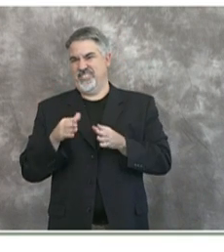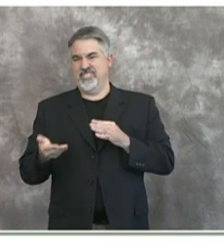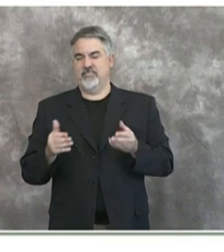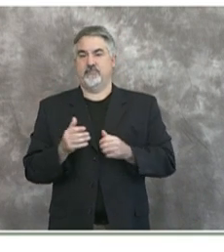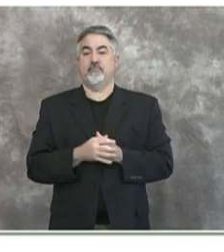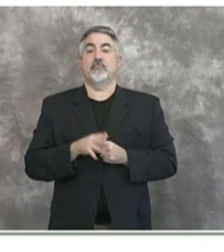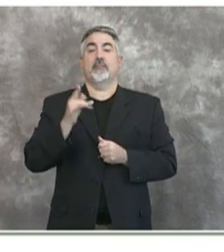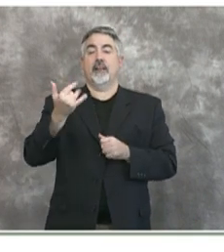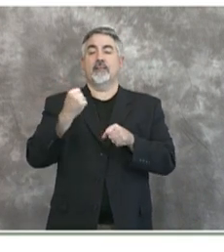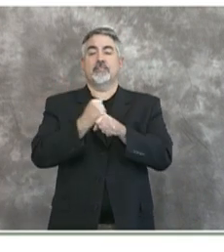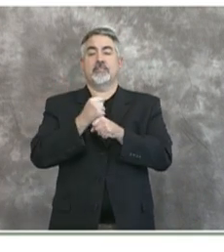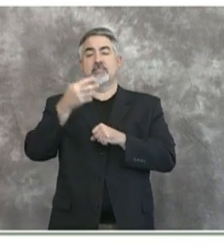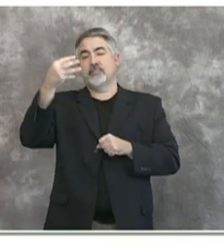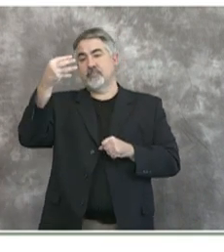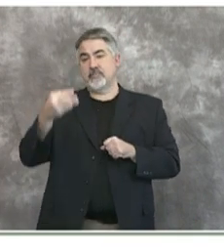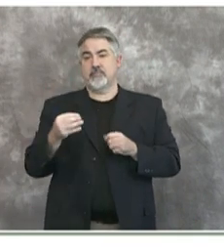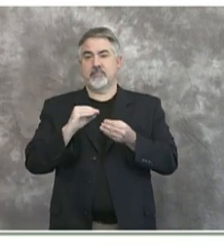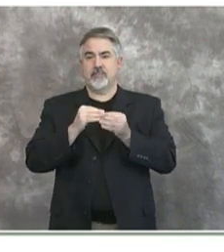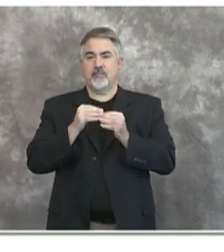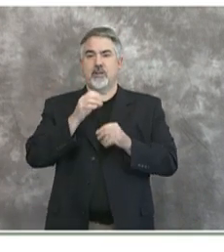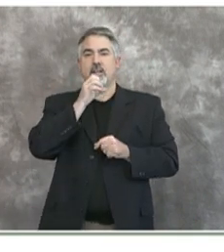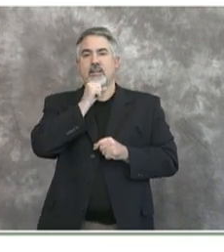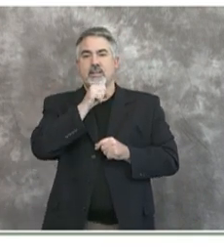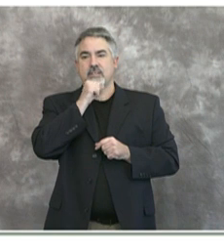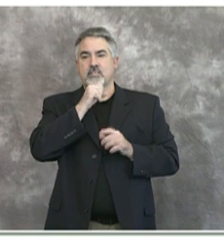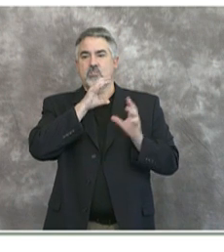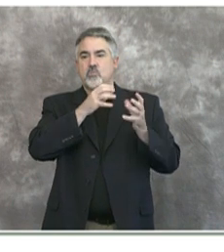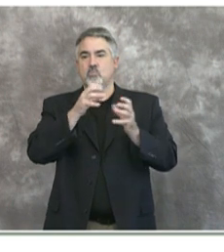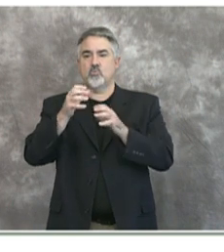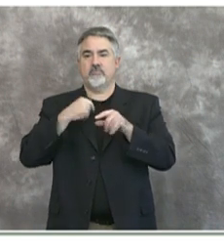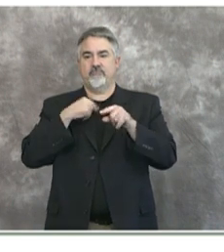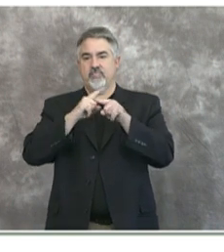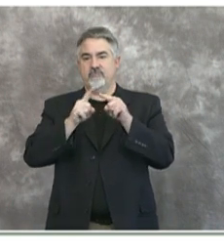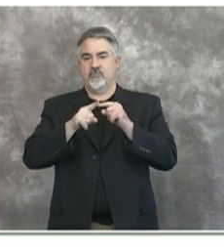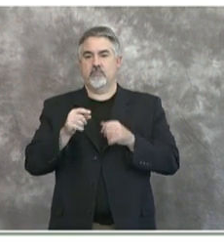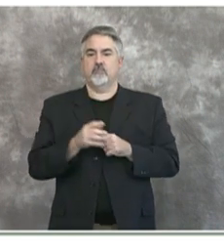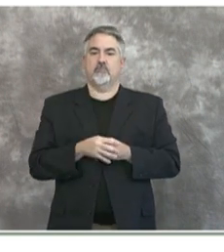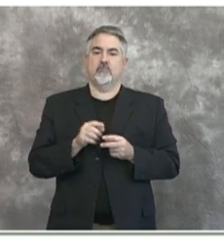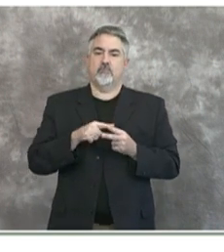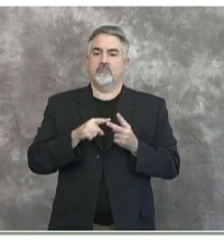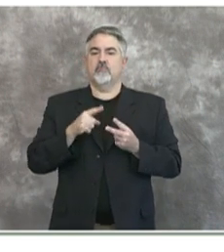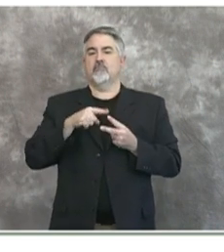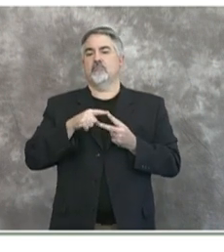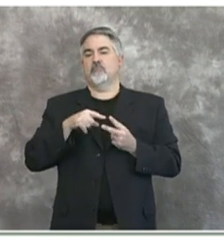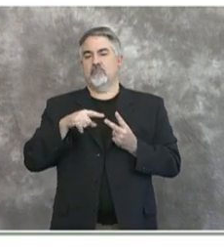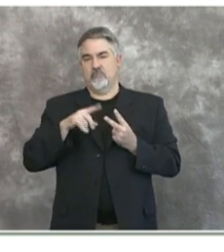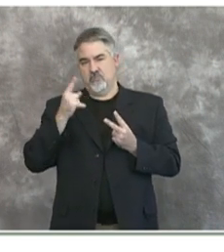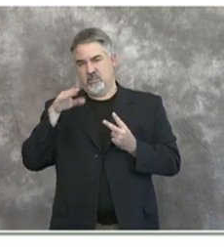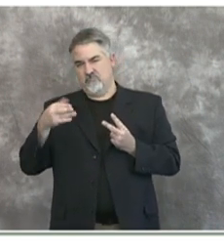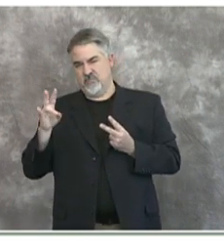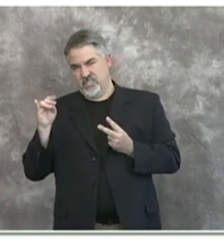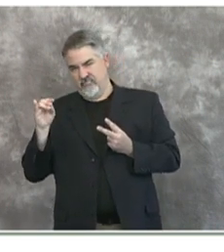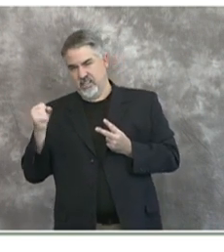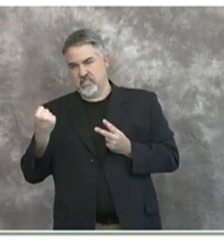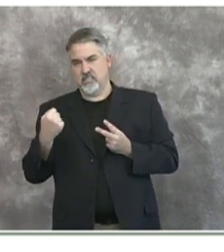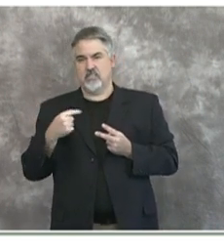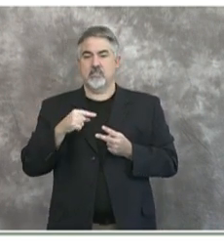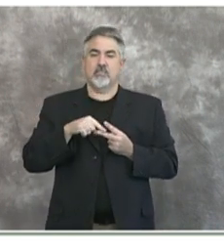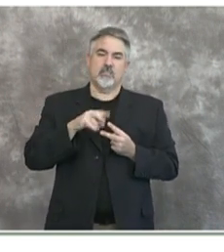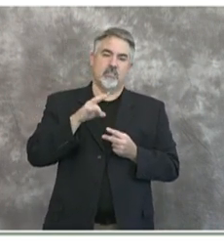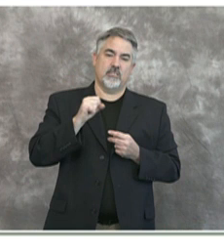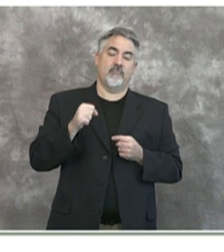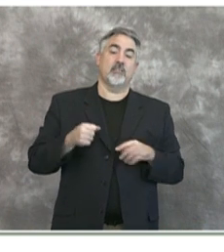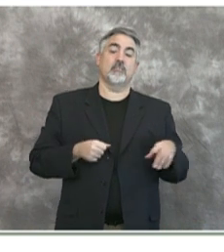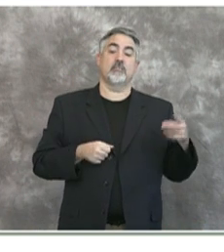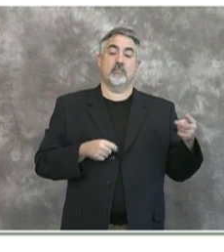2 females in their mid to late 70s and 2 males in their